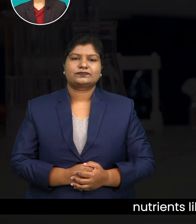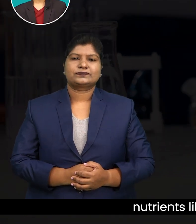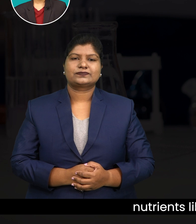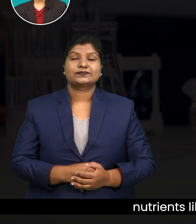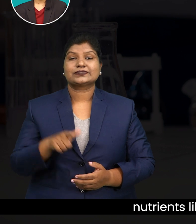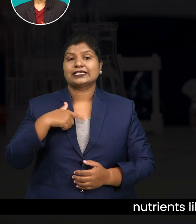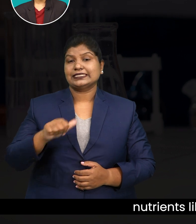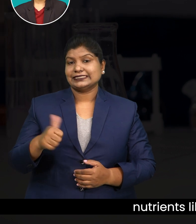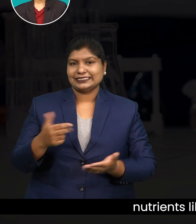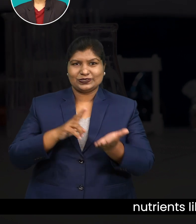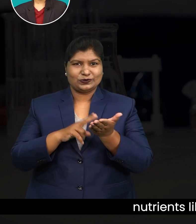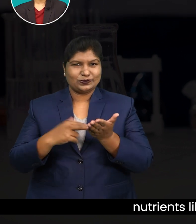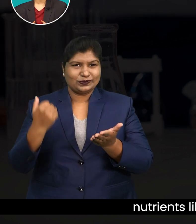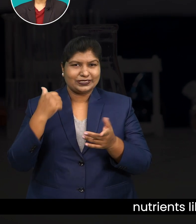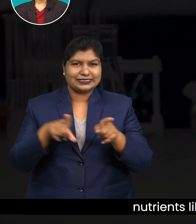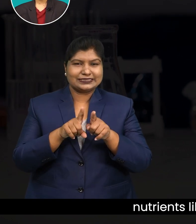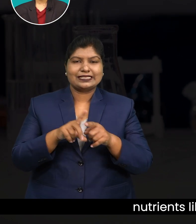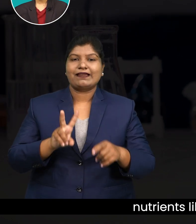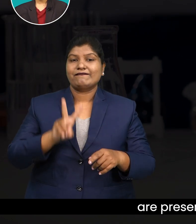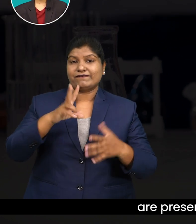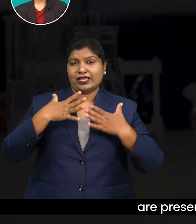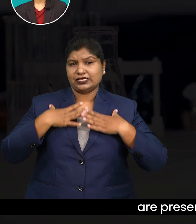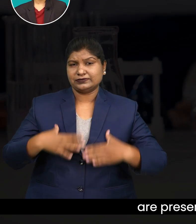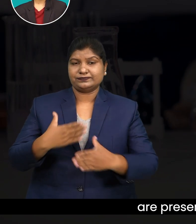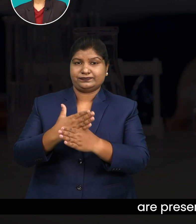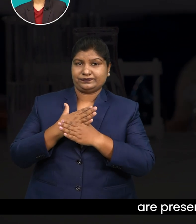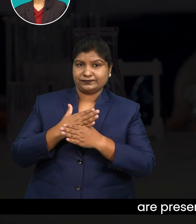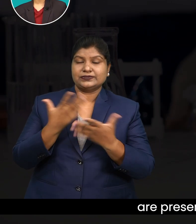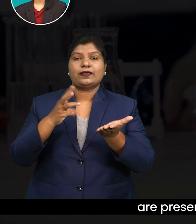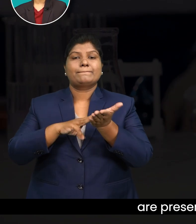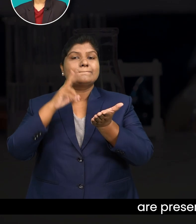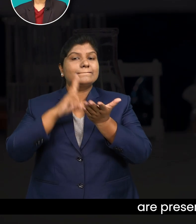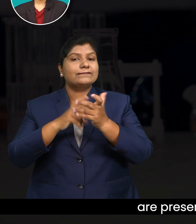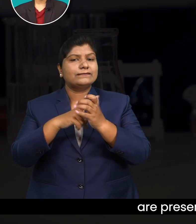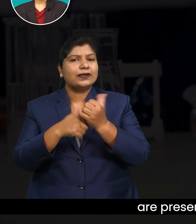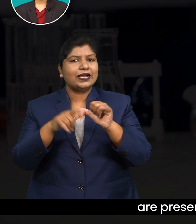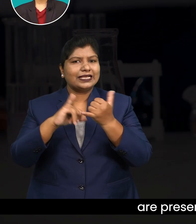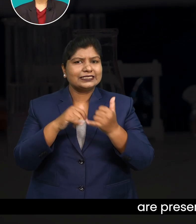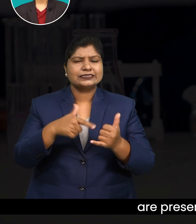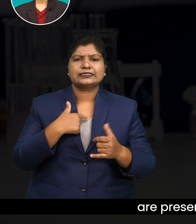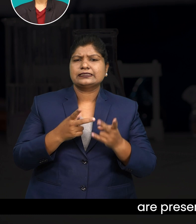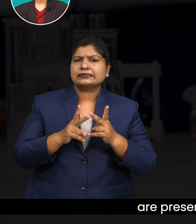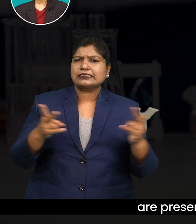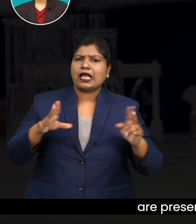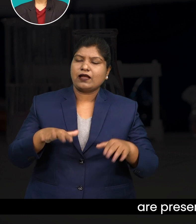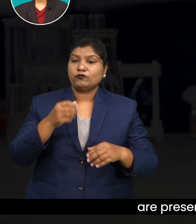Other nutrients like vitamins and minerals are present in different food items.